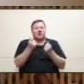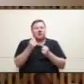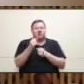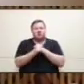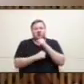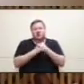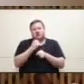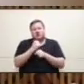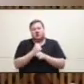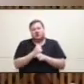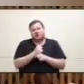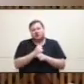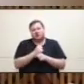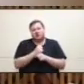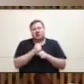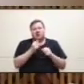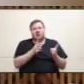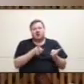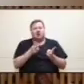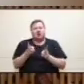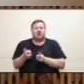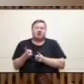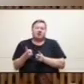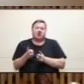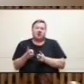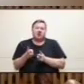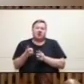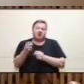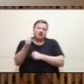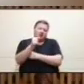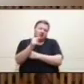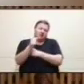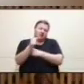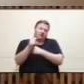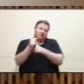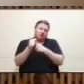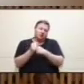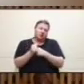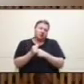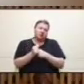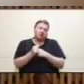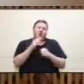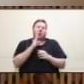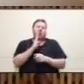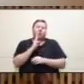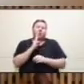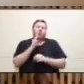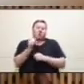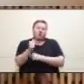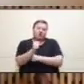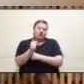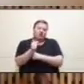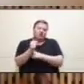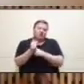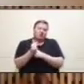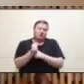And again, looking at the infrastructure, that water infrastructure goes along the